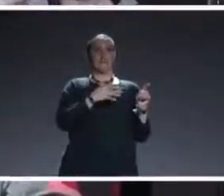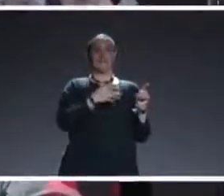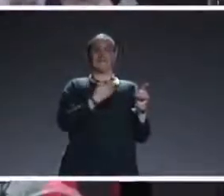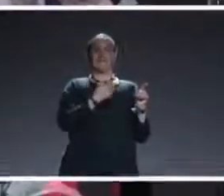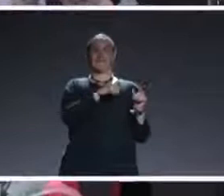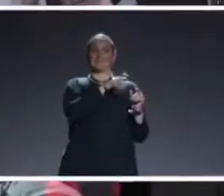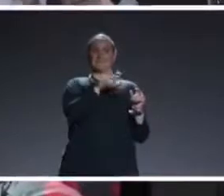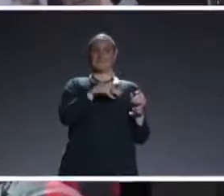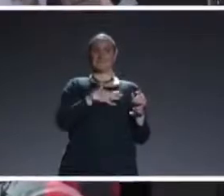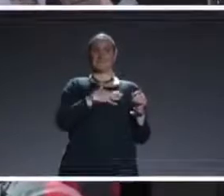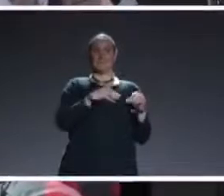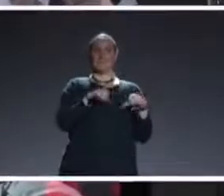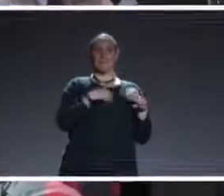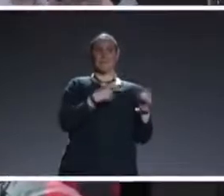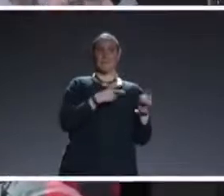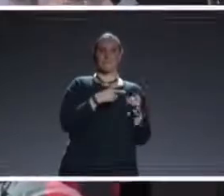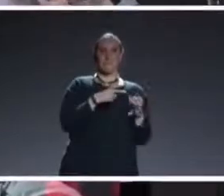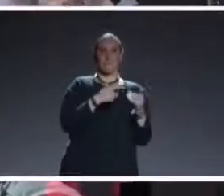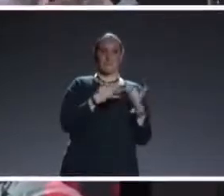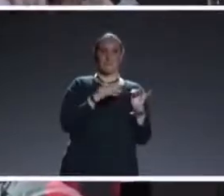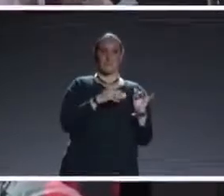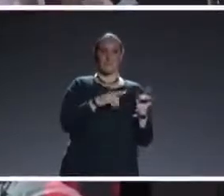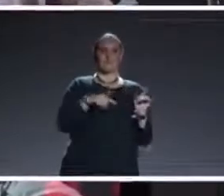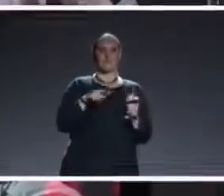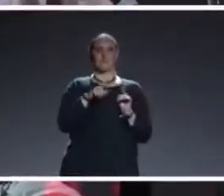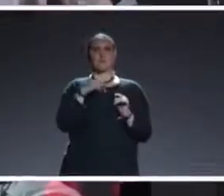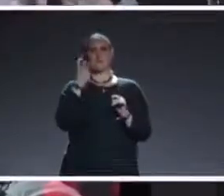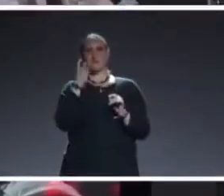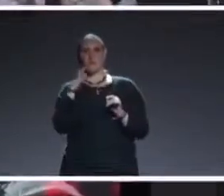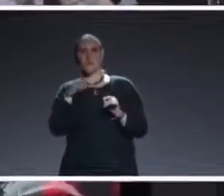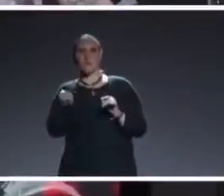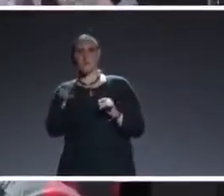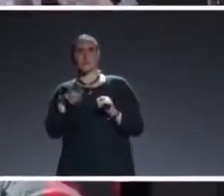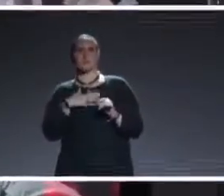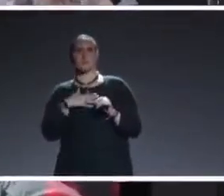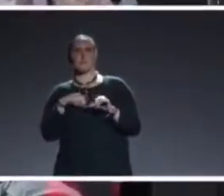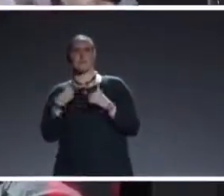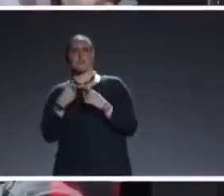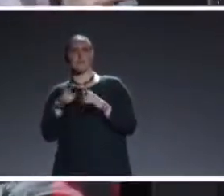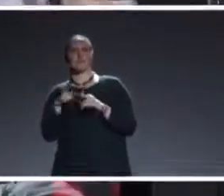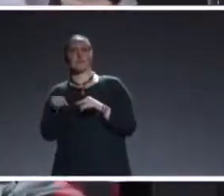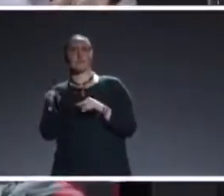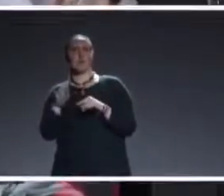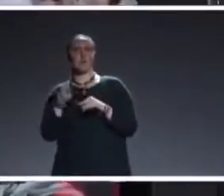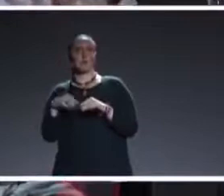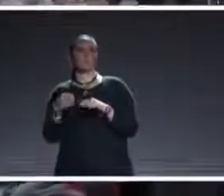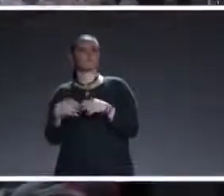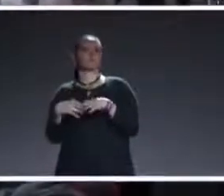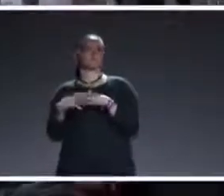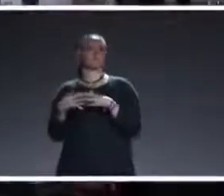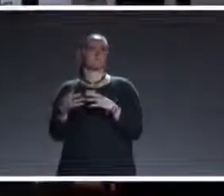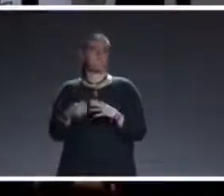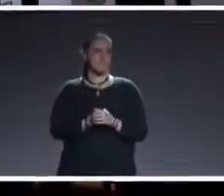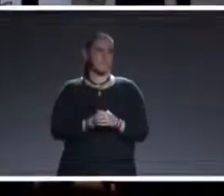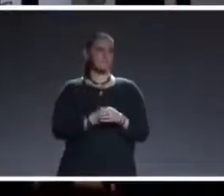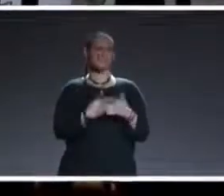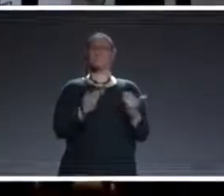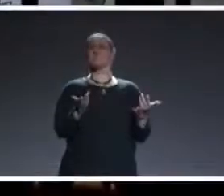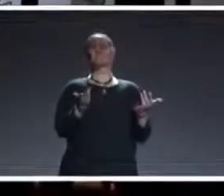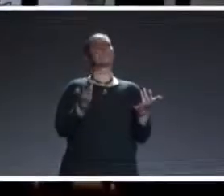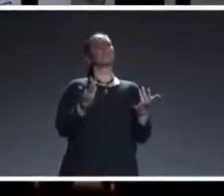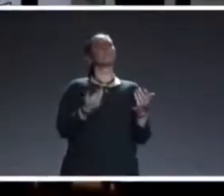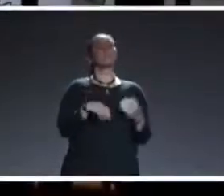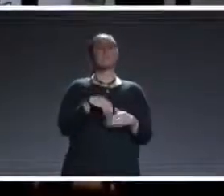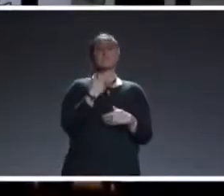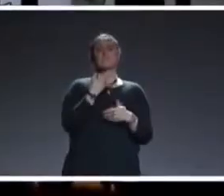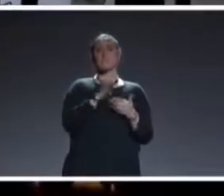comforting to have these two characters alive again. And it's super simple, and you can look at it